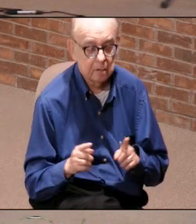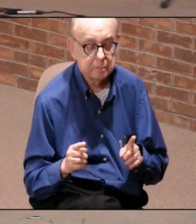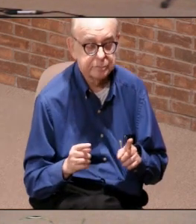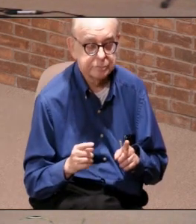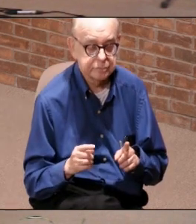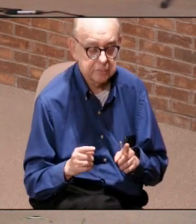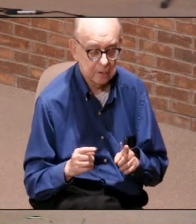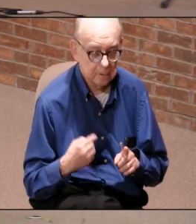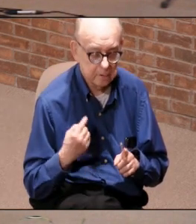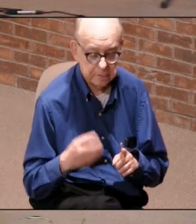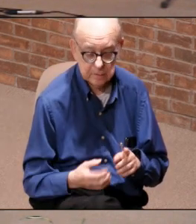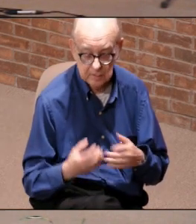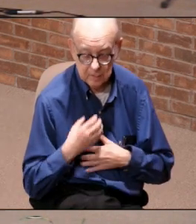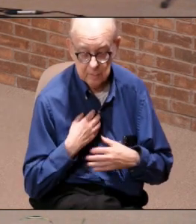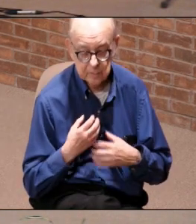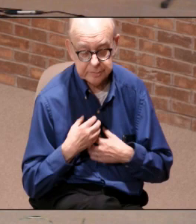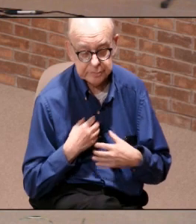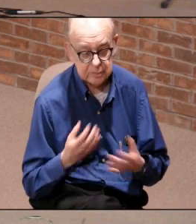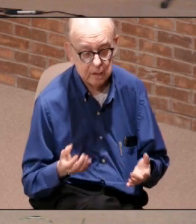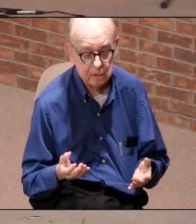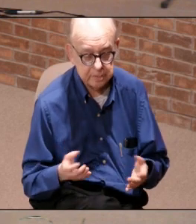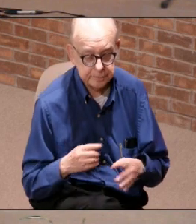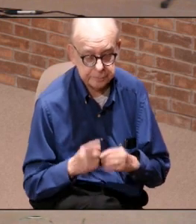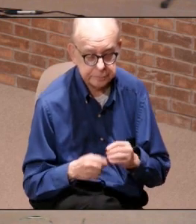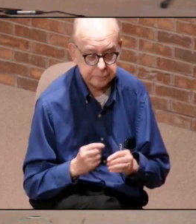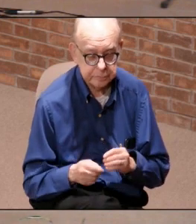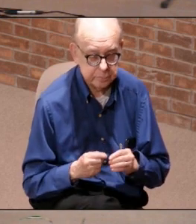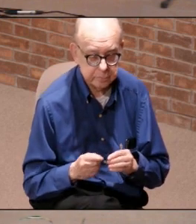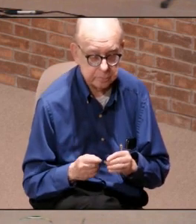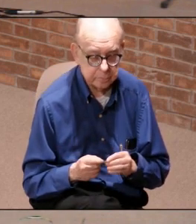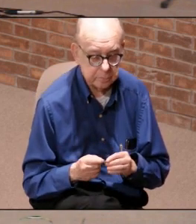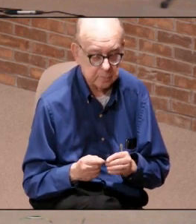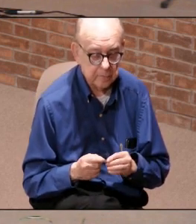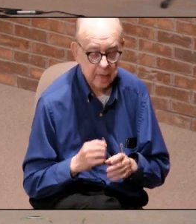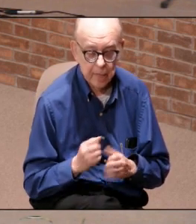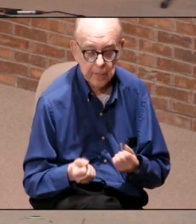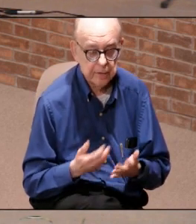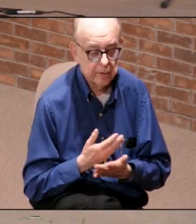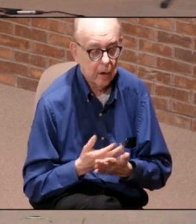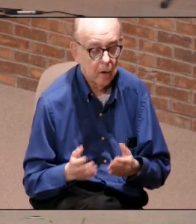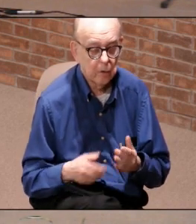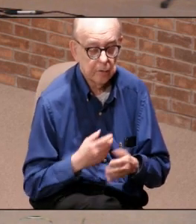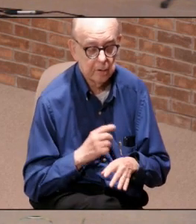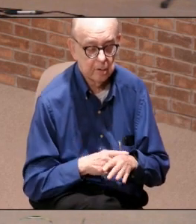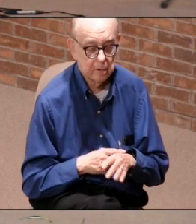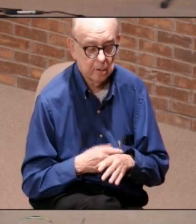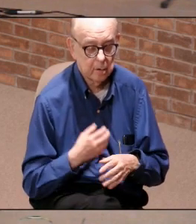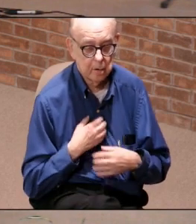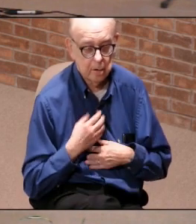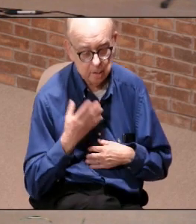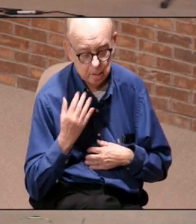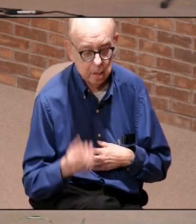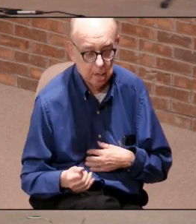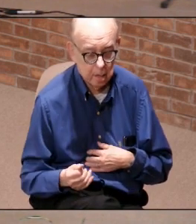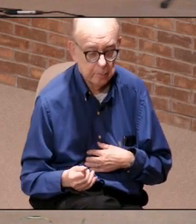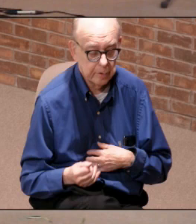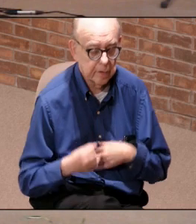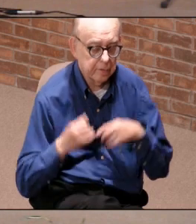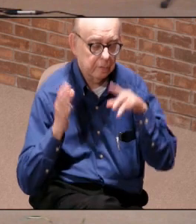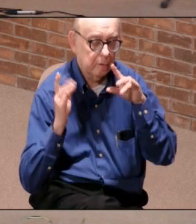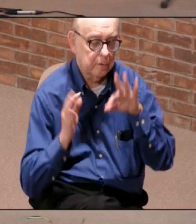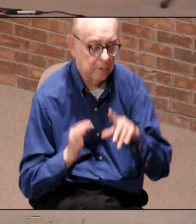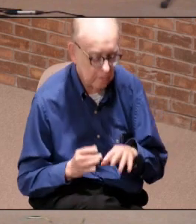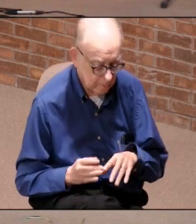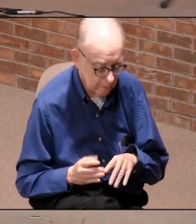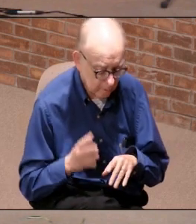But we grumble and complain about circumstances all the time. We grumble because it's raining. We